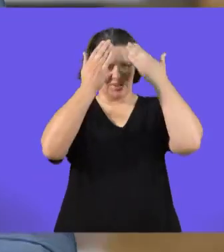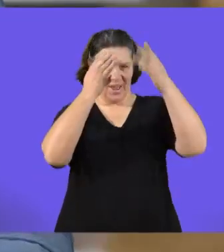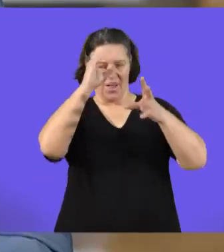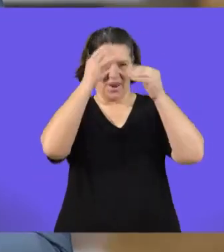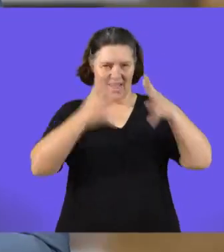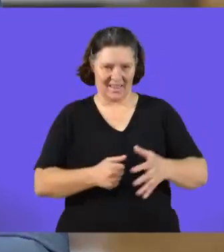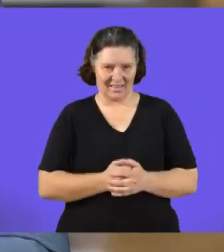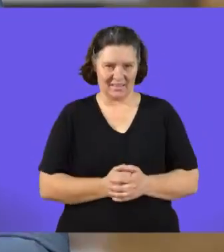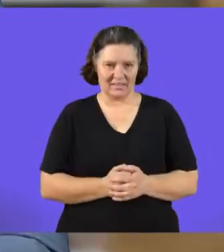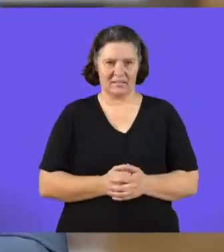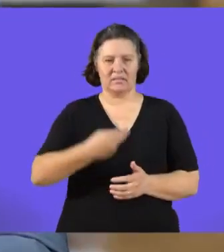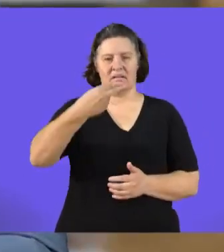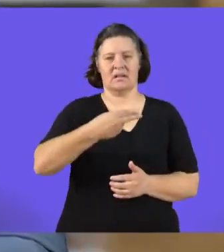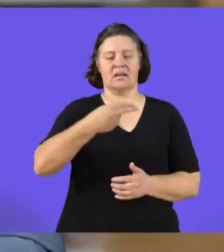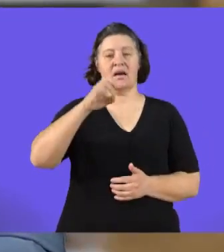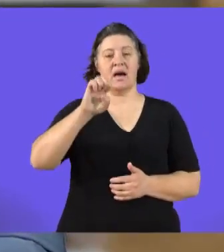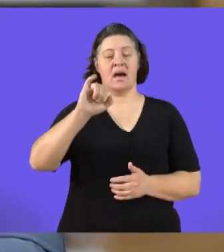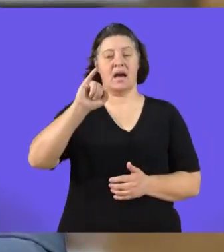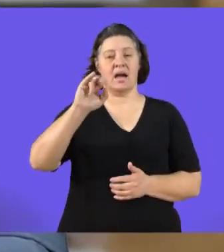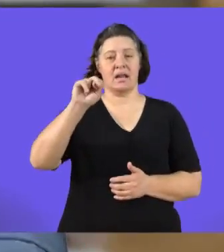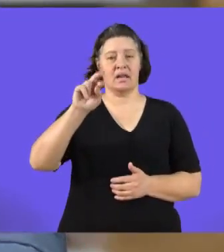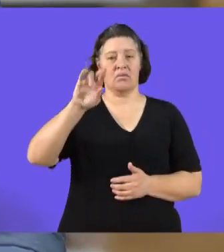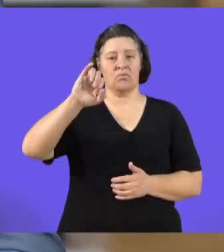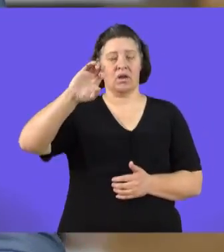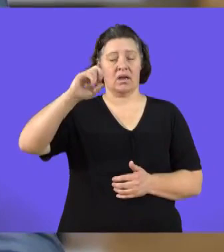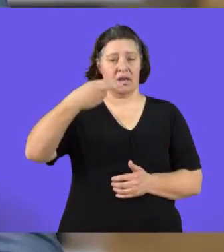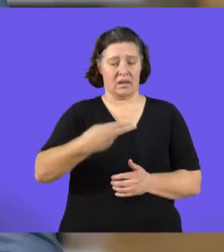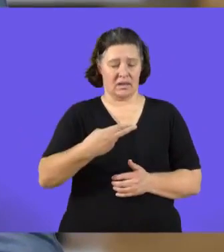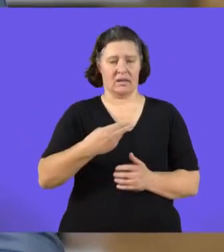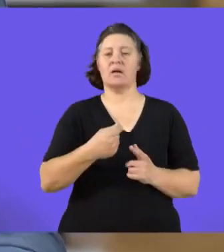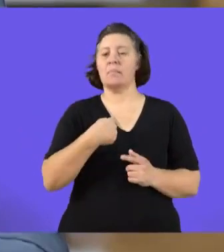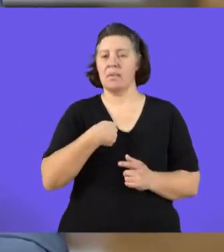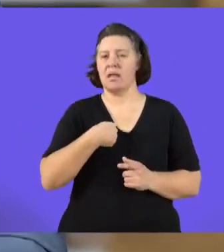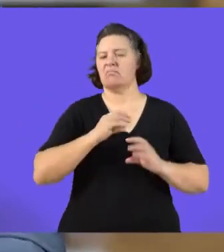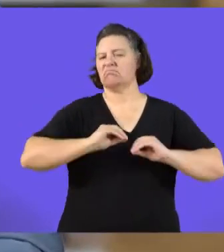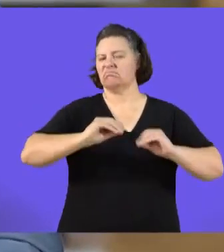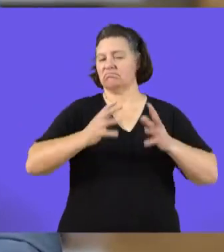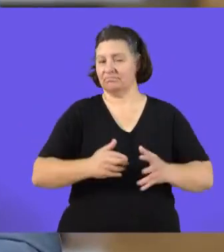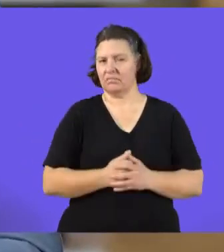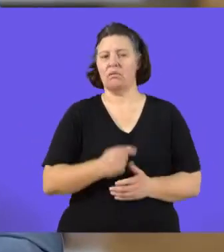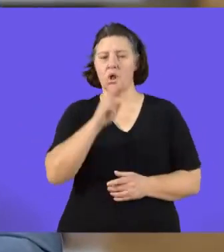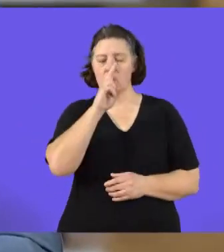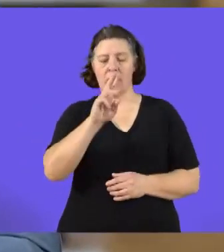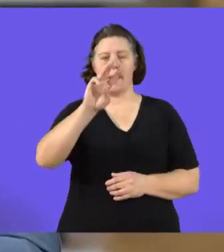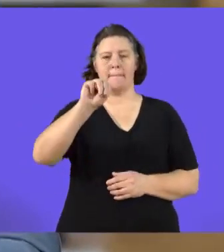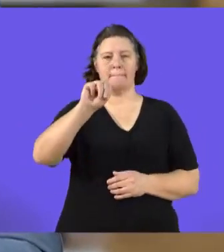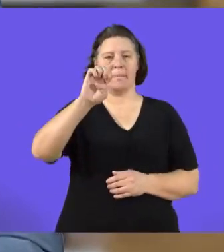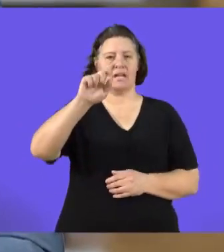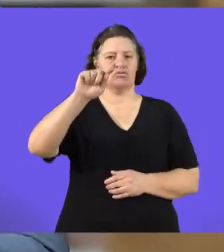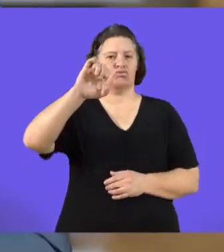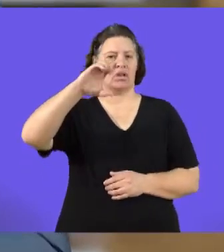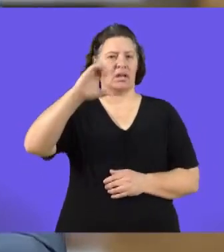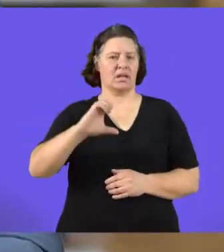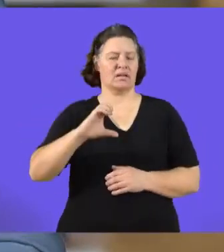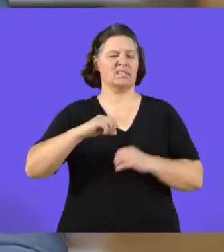Good day, learners. My name is Heinrich Neertlen, and I'll be the presenter today. In today's lesson, we'll be looking at the metric system, and